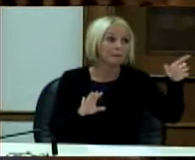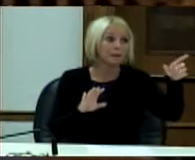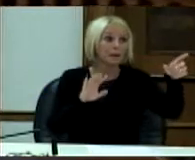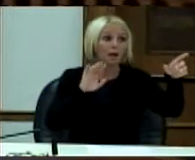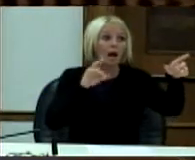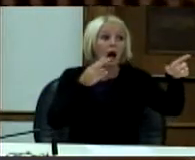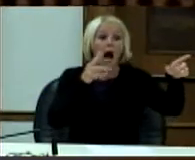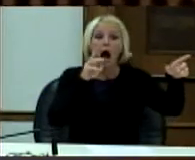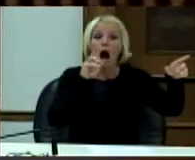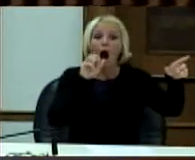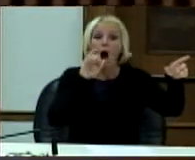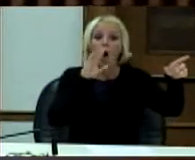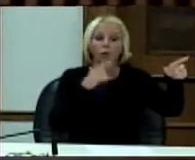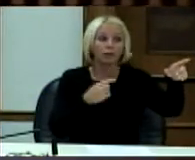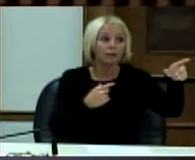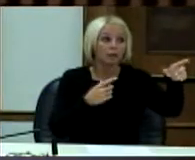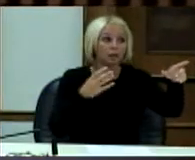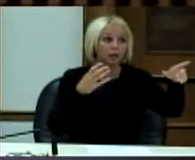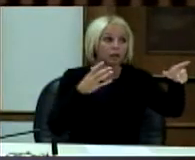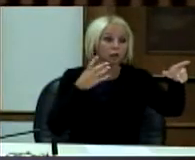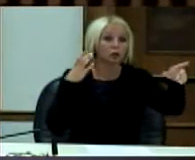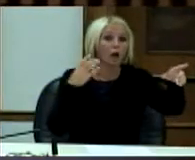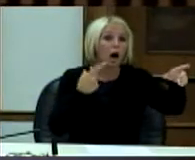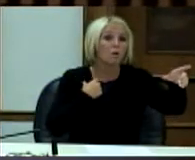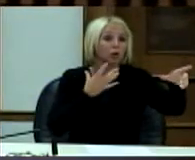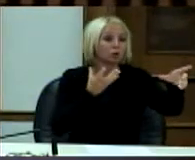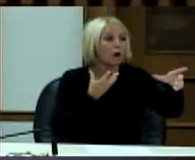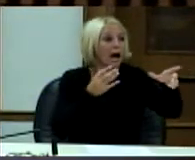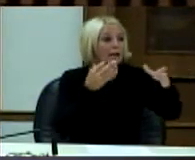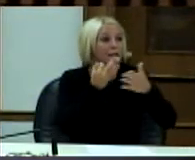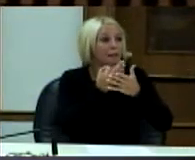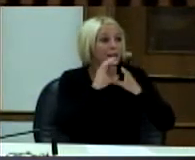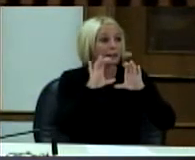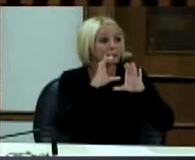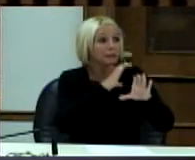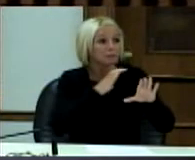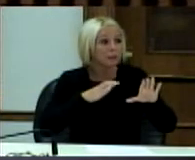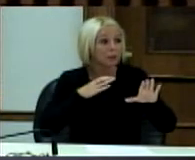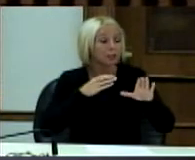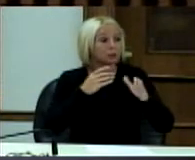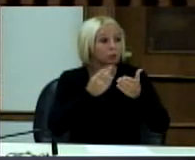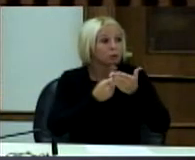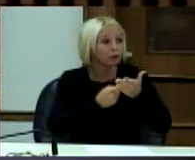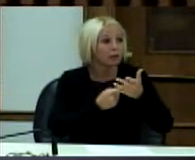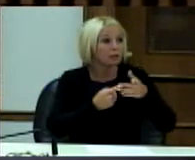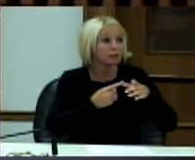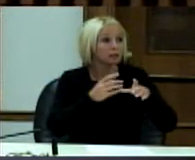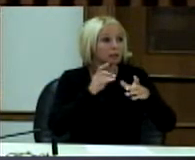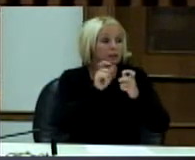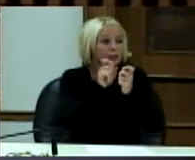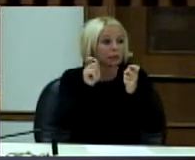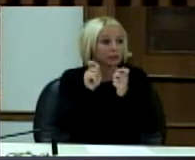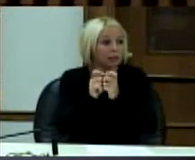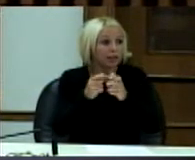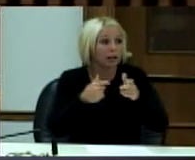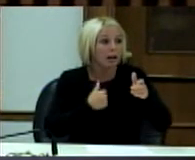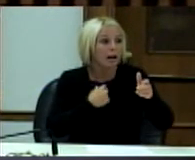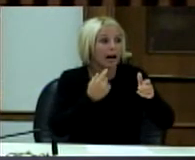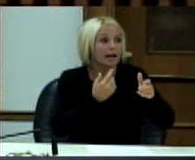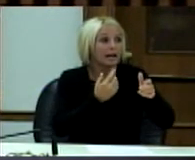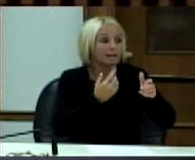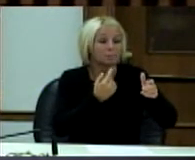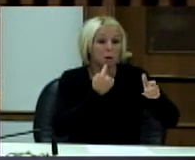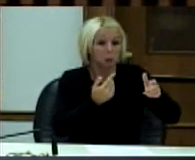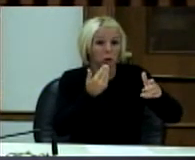Mr. Chairman, I would add that the Finance Committee has gone through this and looked at it in quite detail. And I would say that it's a